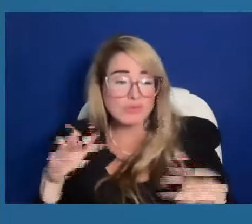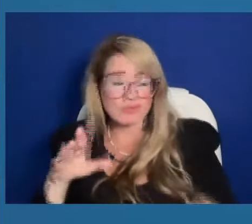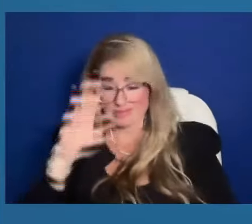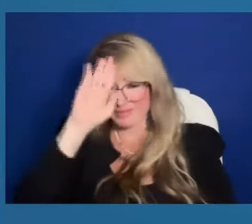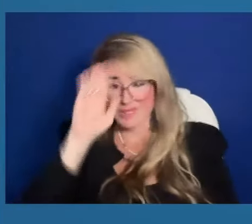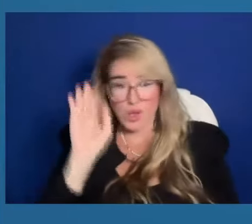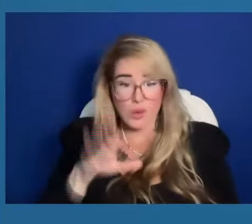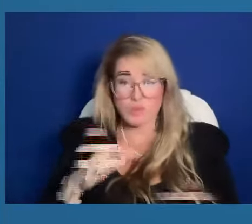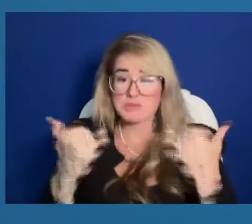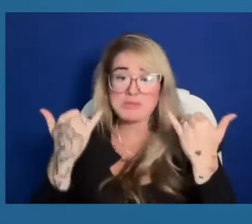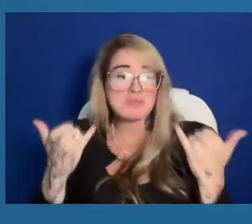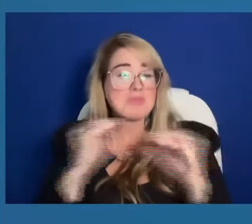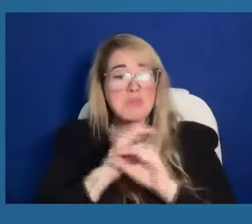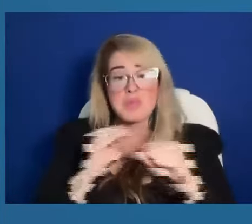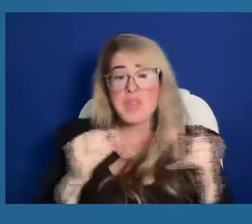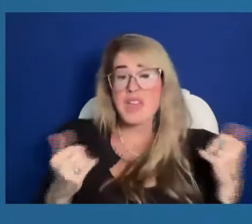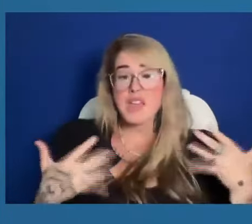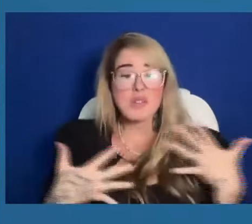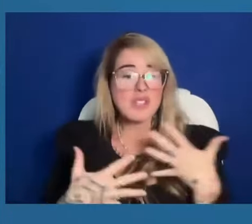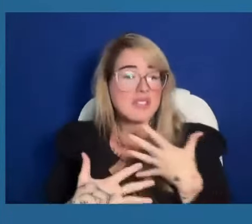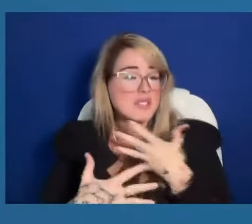There is no fear.